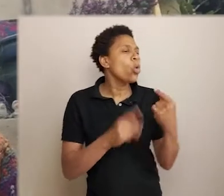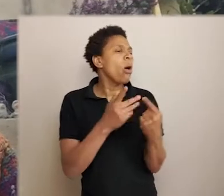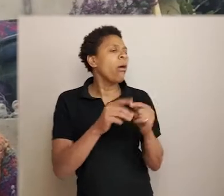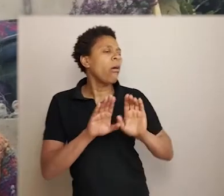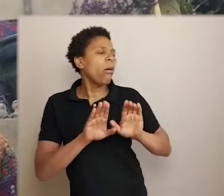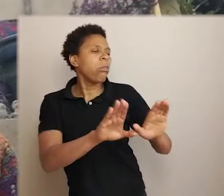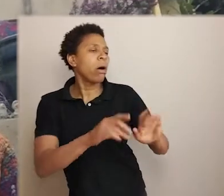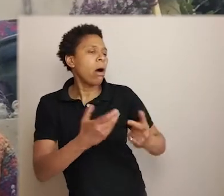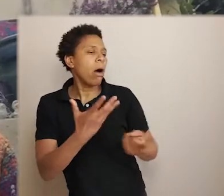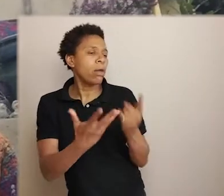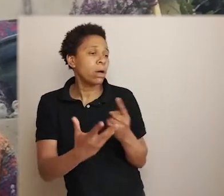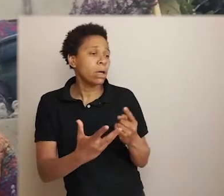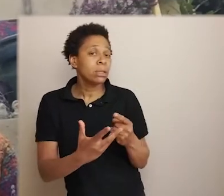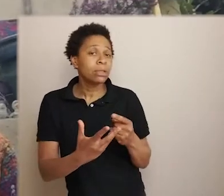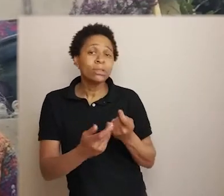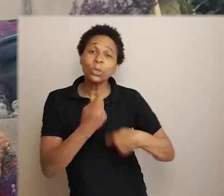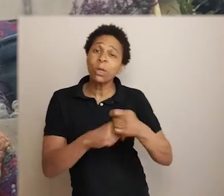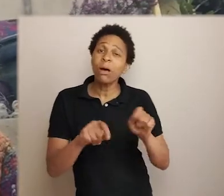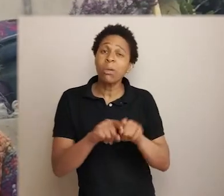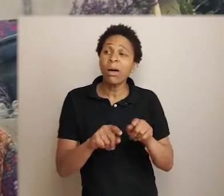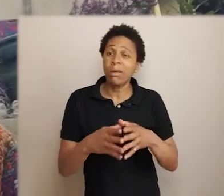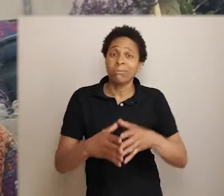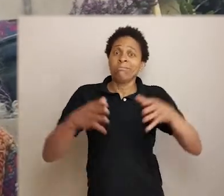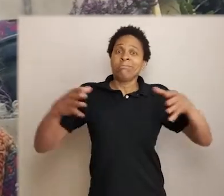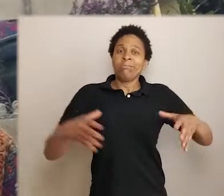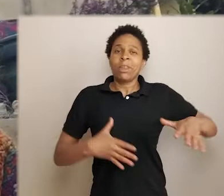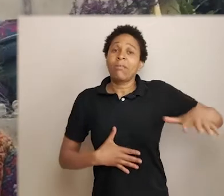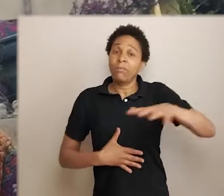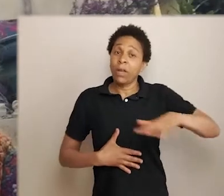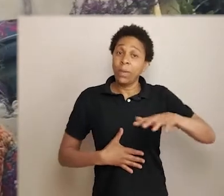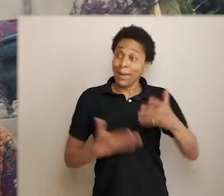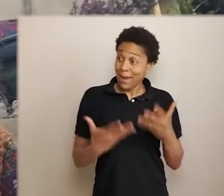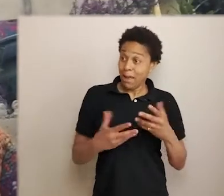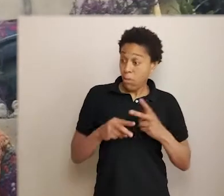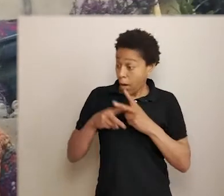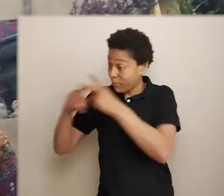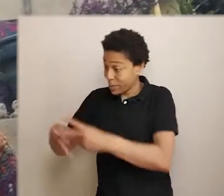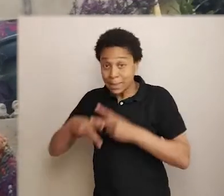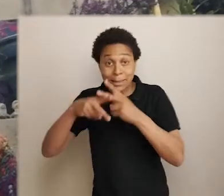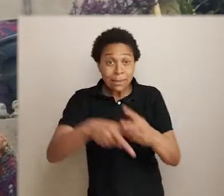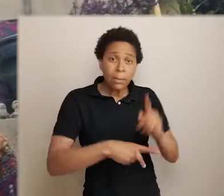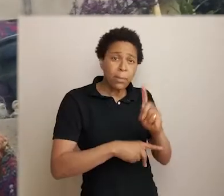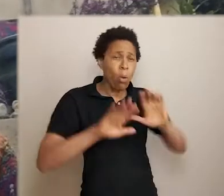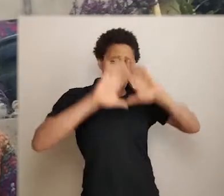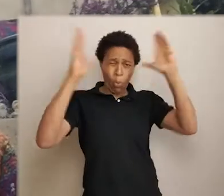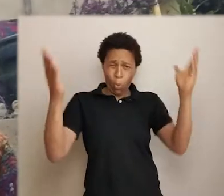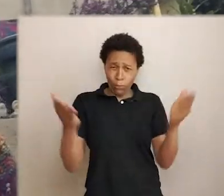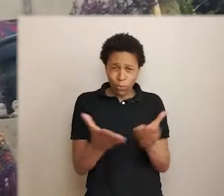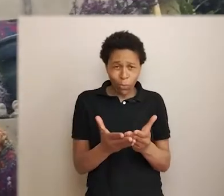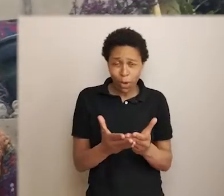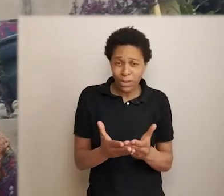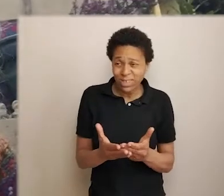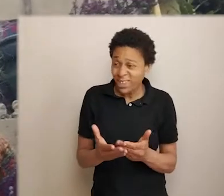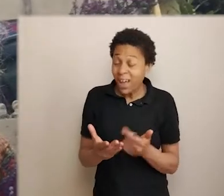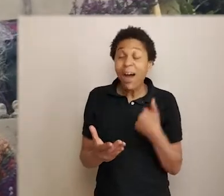family. And certainly when I go and visit friends who now live all over the world, who were living with us in Harmony House, I